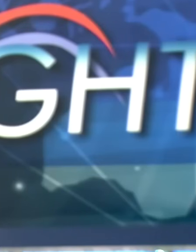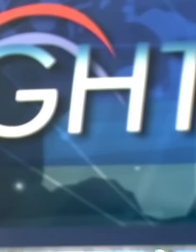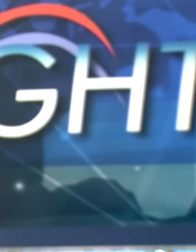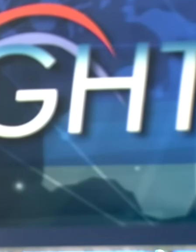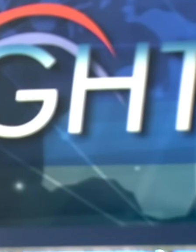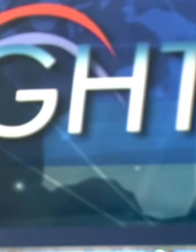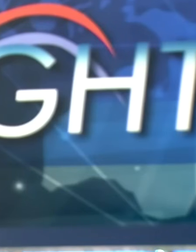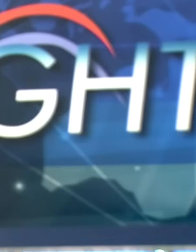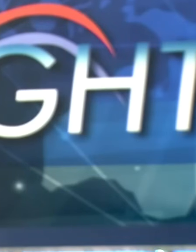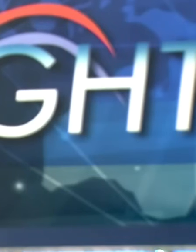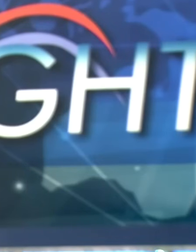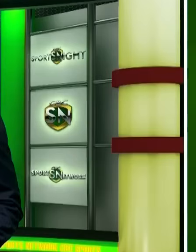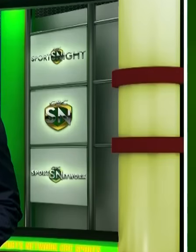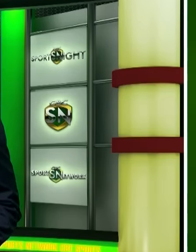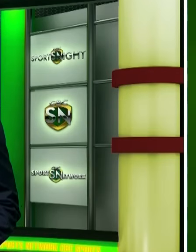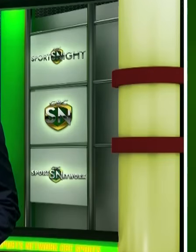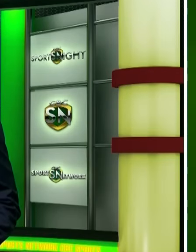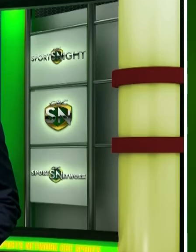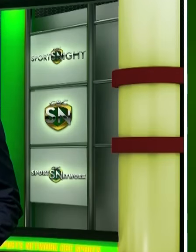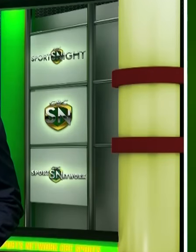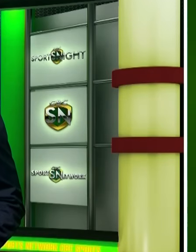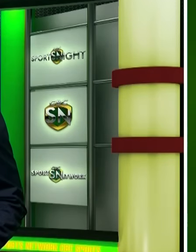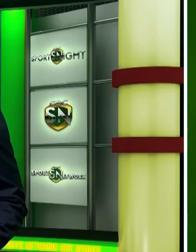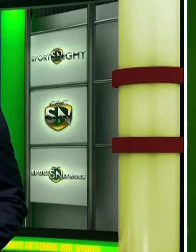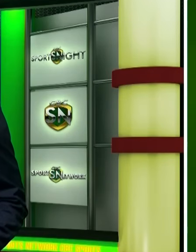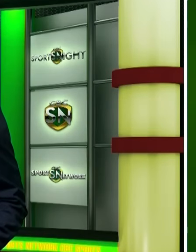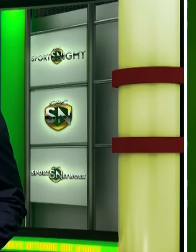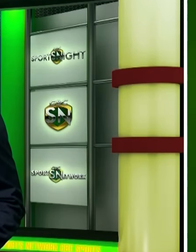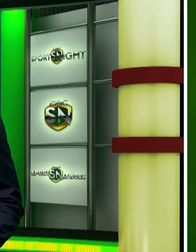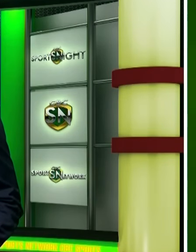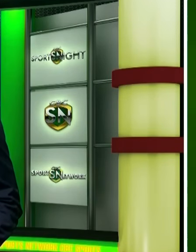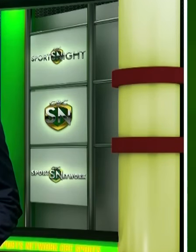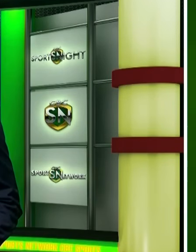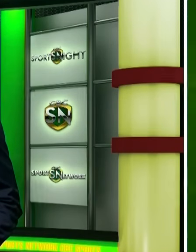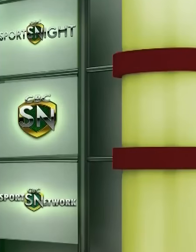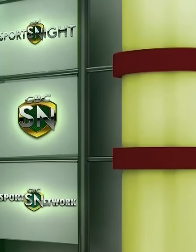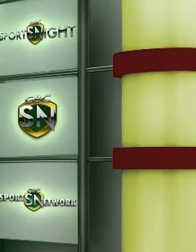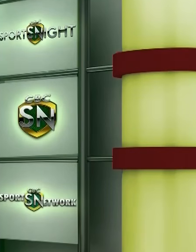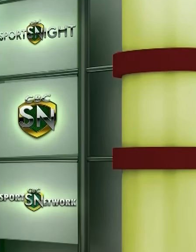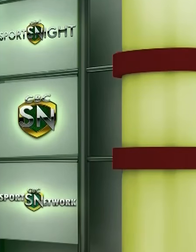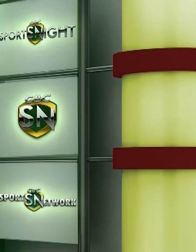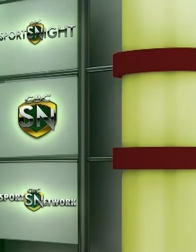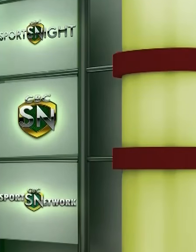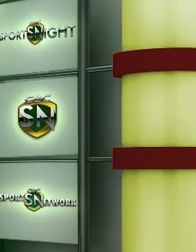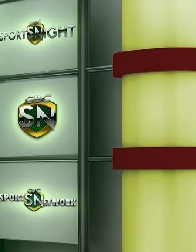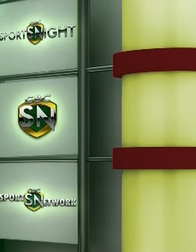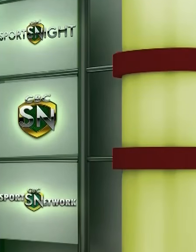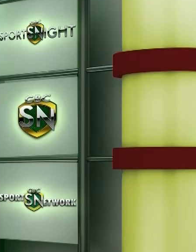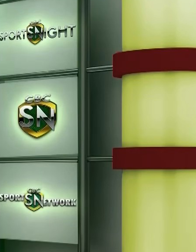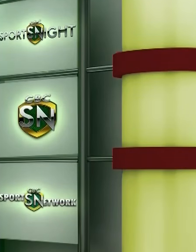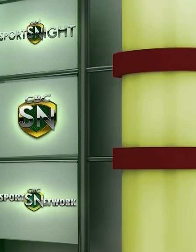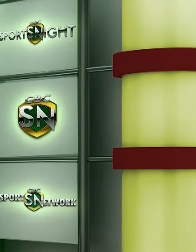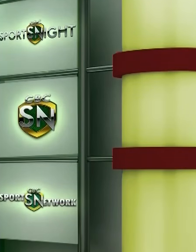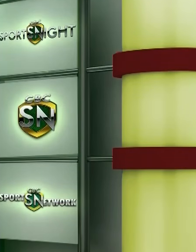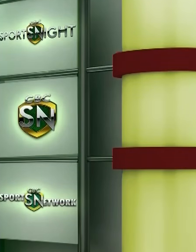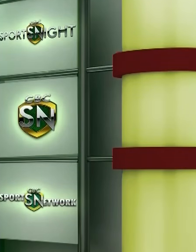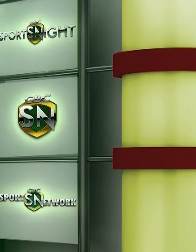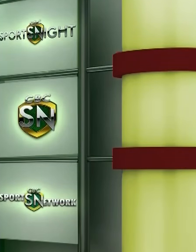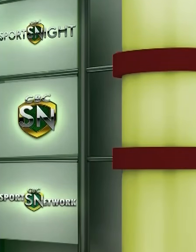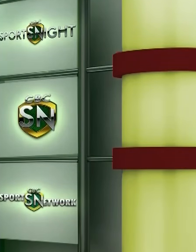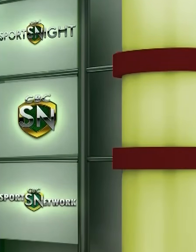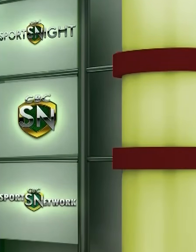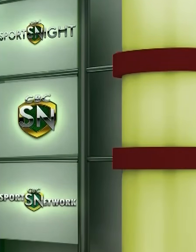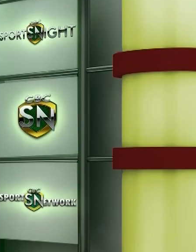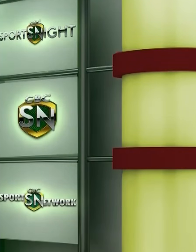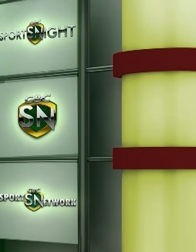Well, Damien is back this time, starting with some netball action. Yeah, definitely. Thanks so much, Tisha. Well, St. Barnabas Netball Club were in fine